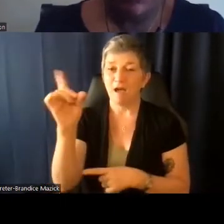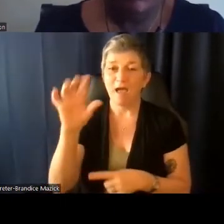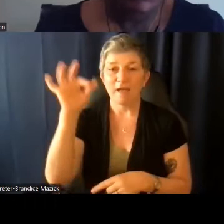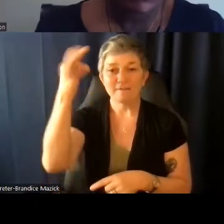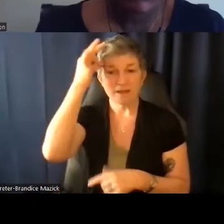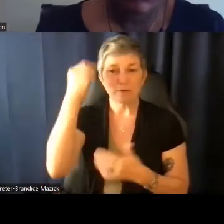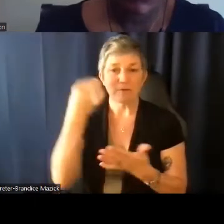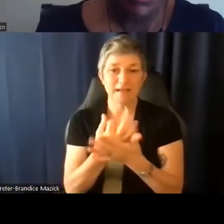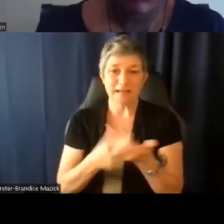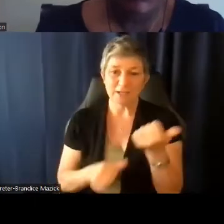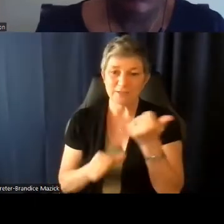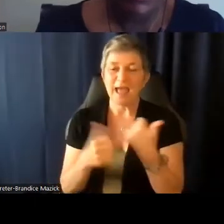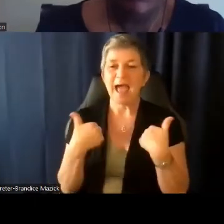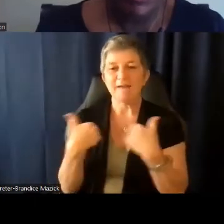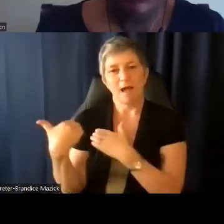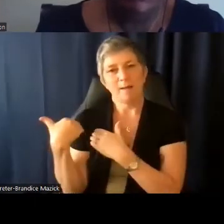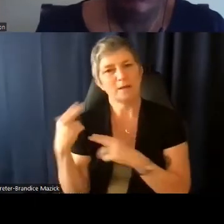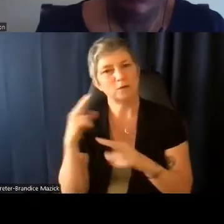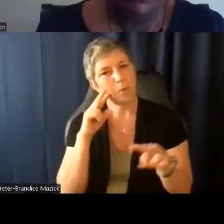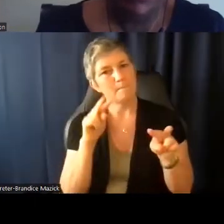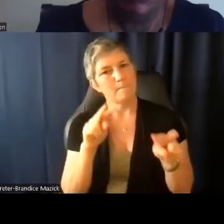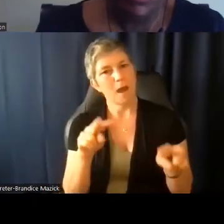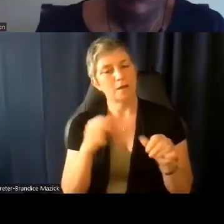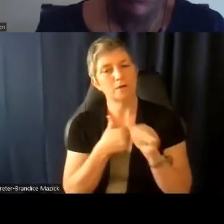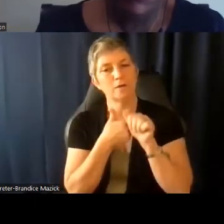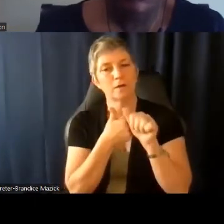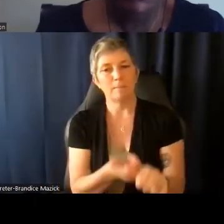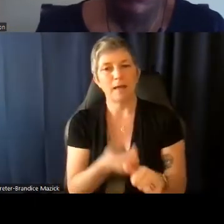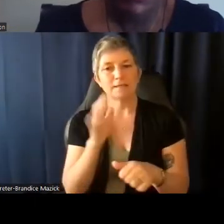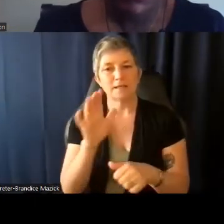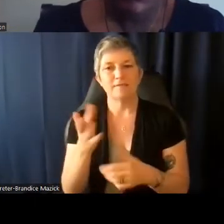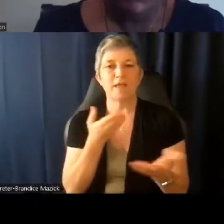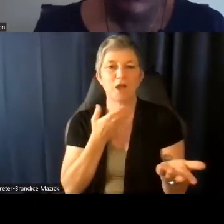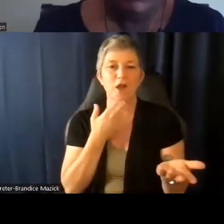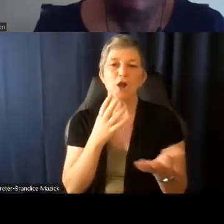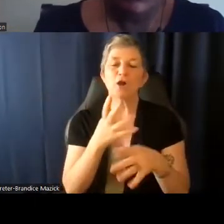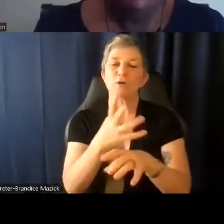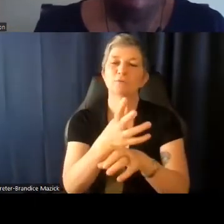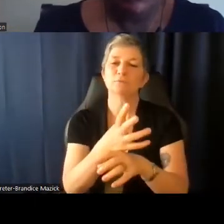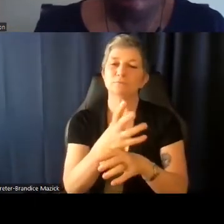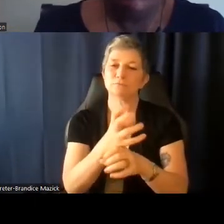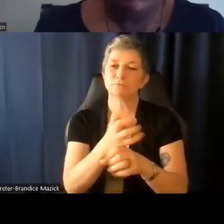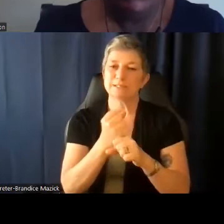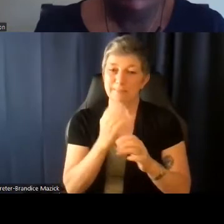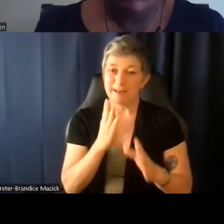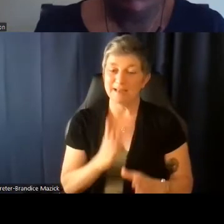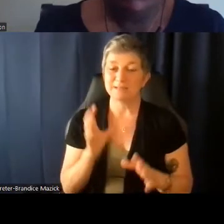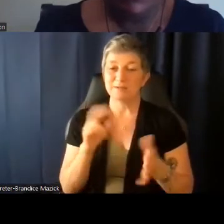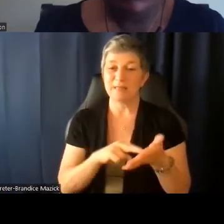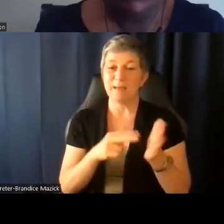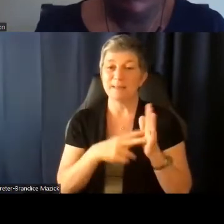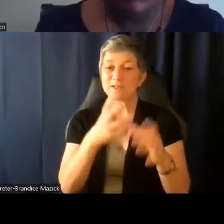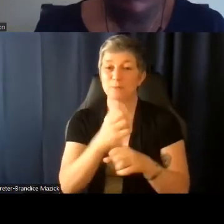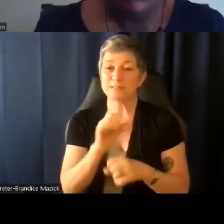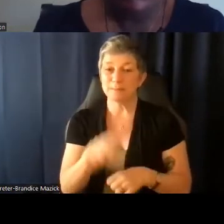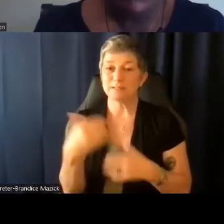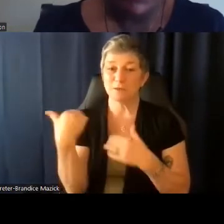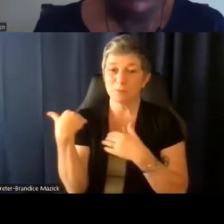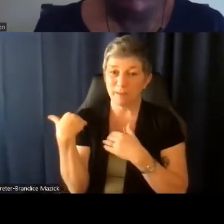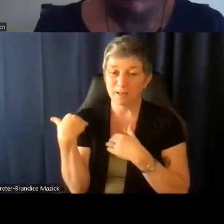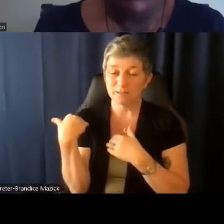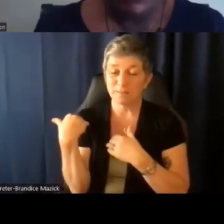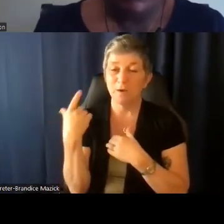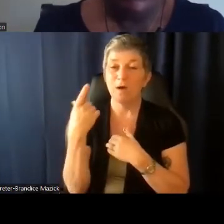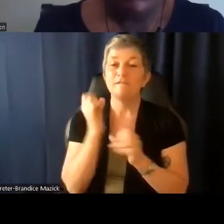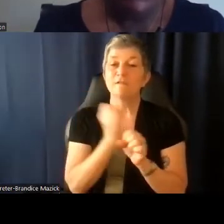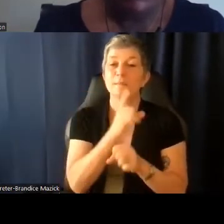assistance have an obligation to monitor the compliance of their subrecipients. So what this means is that recipients are responsible for